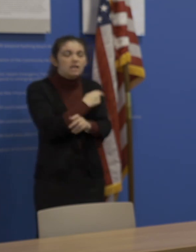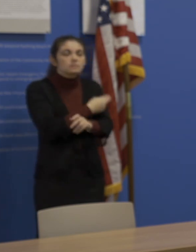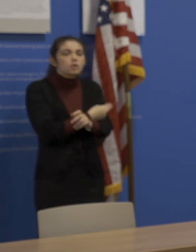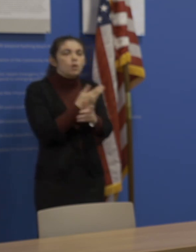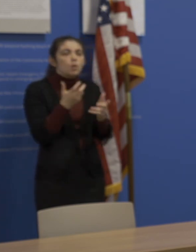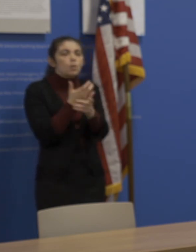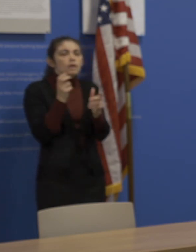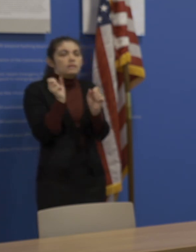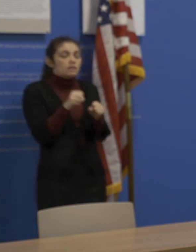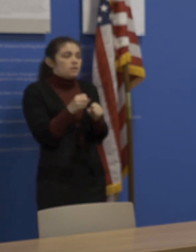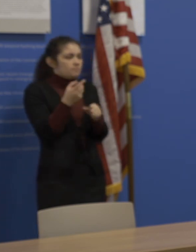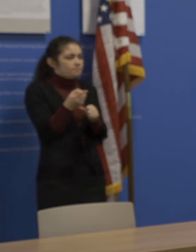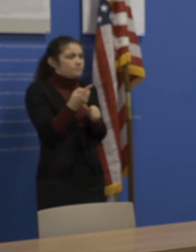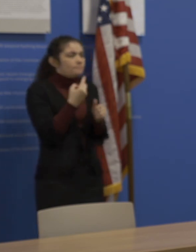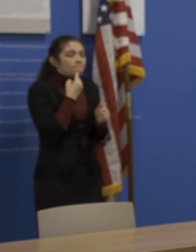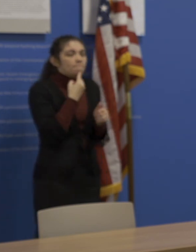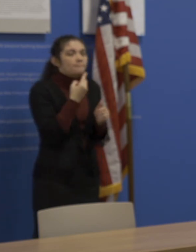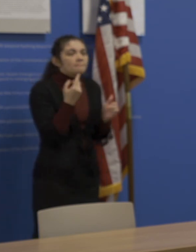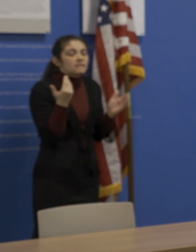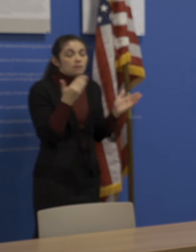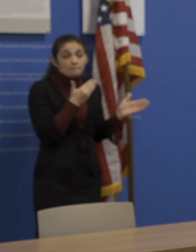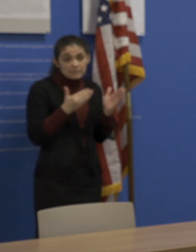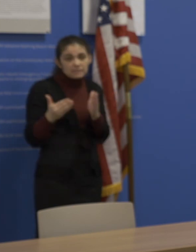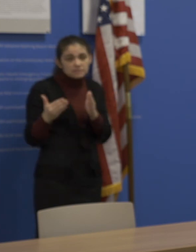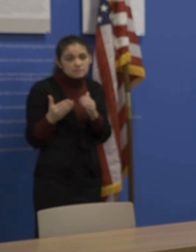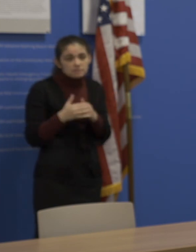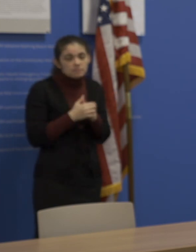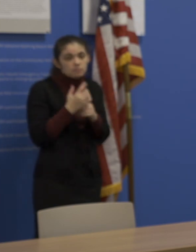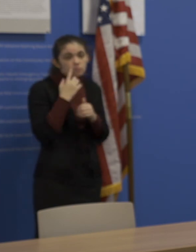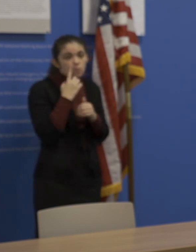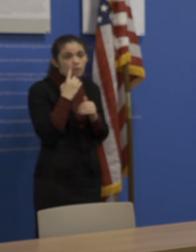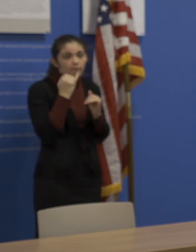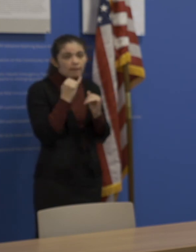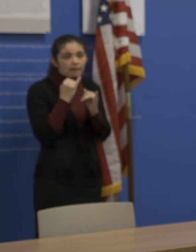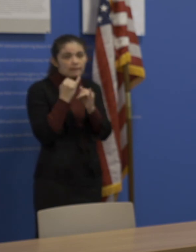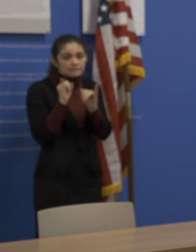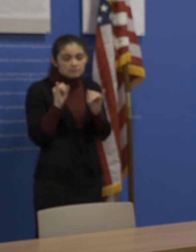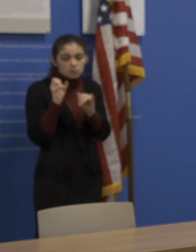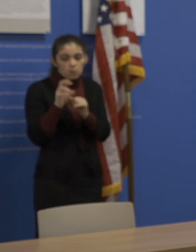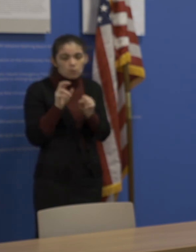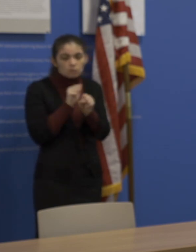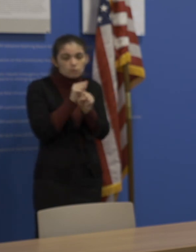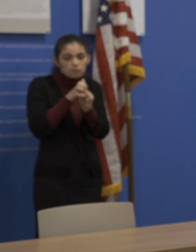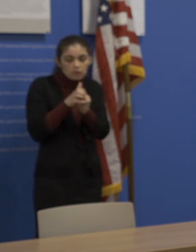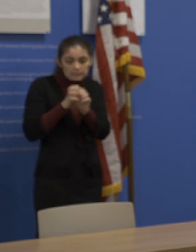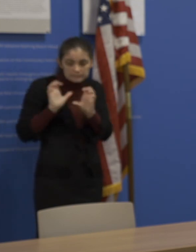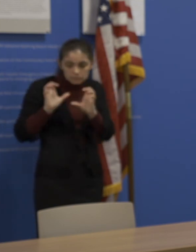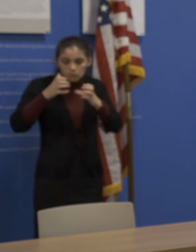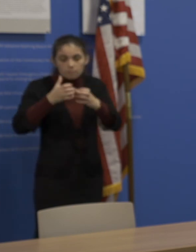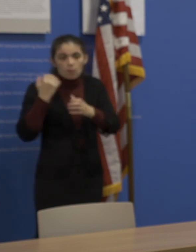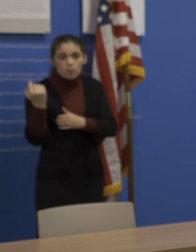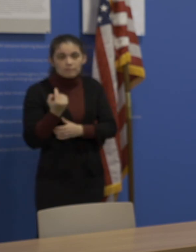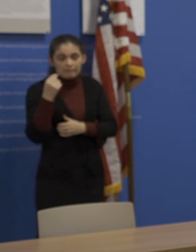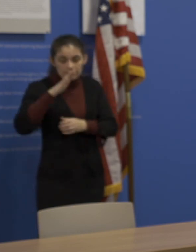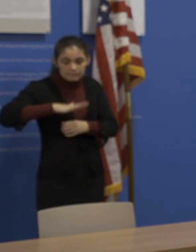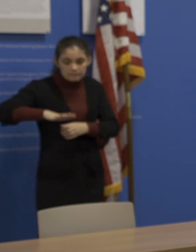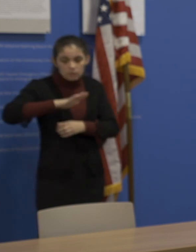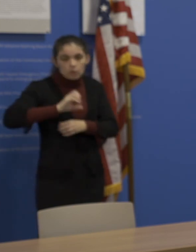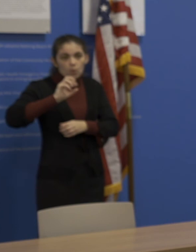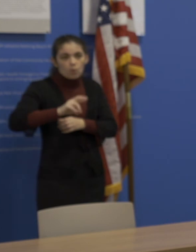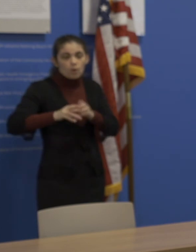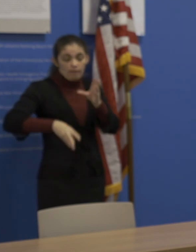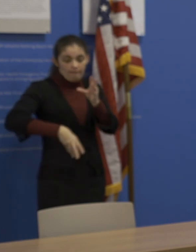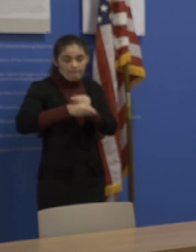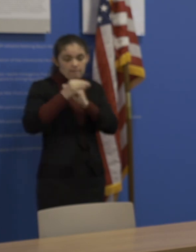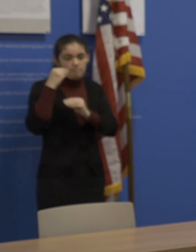kind of... The question is, are there plans right now to have isolation or cohorting of COVID patients or additional